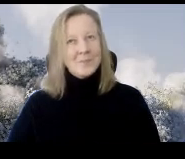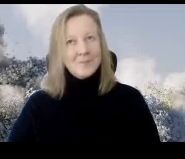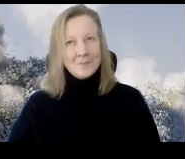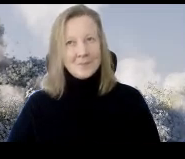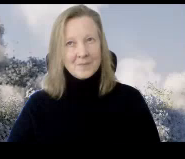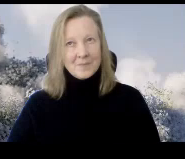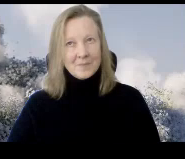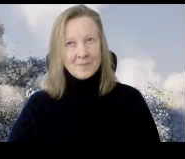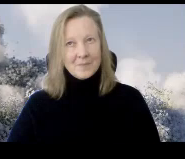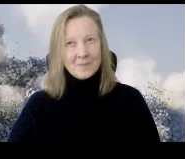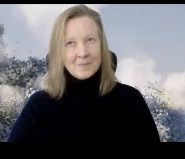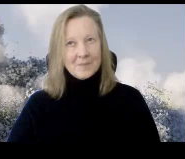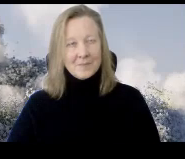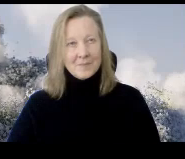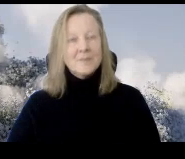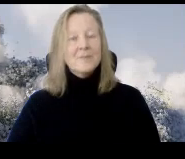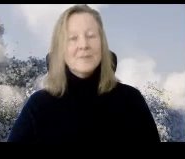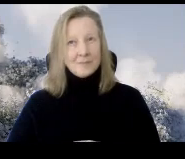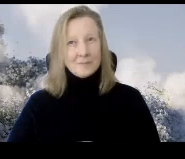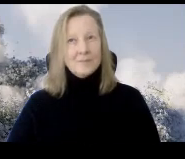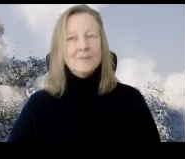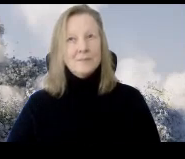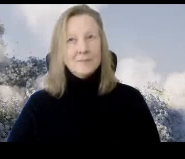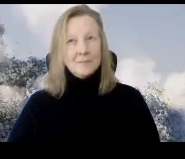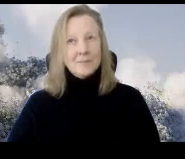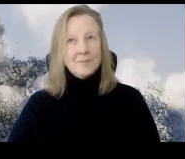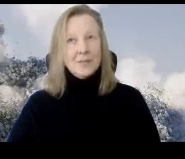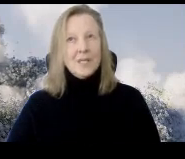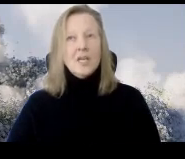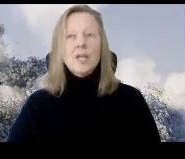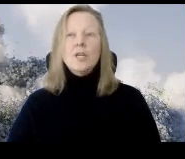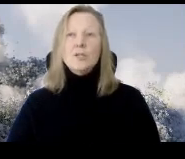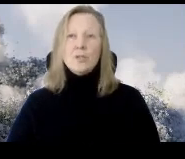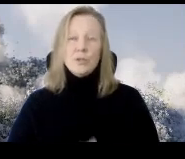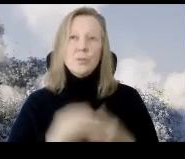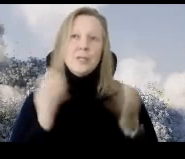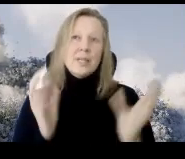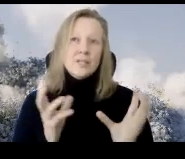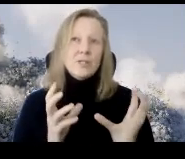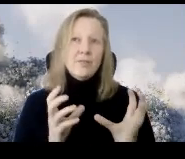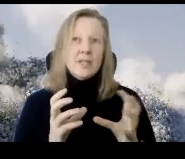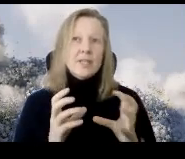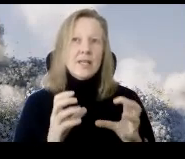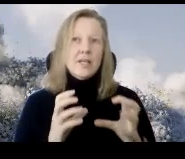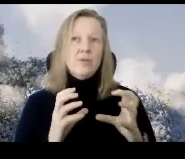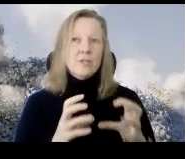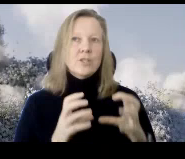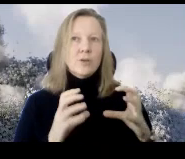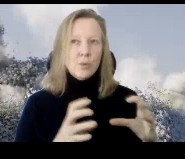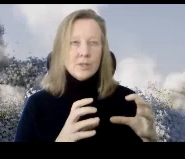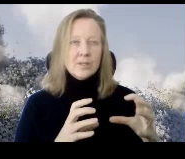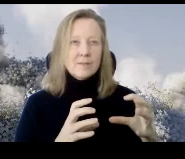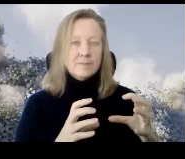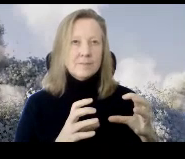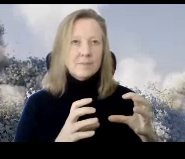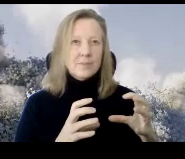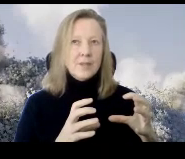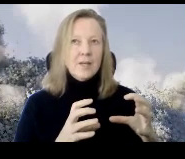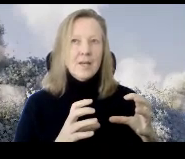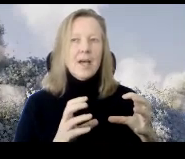professional on the healthcare certificate or the English certificate? So you will get a certificate saying you finished the